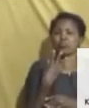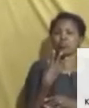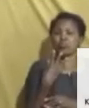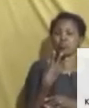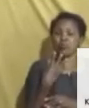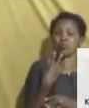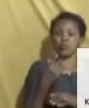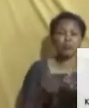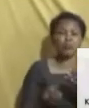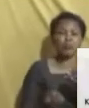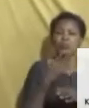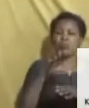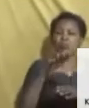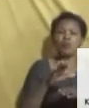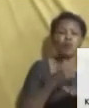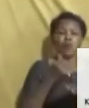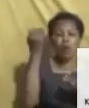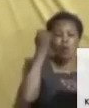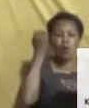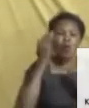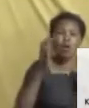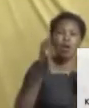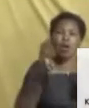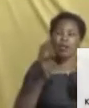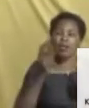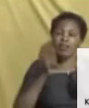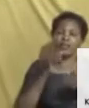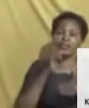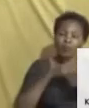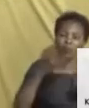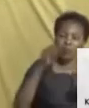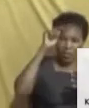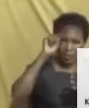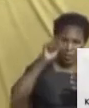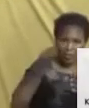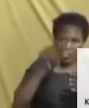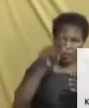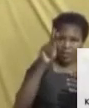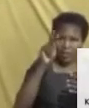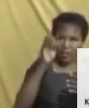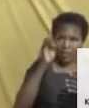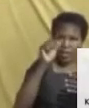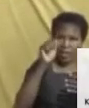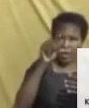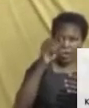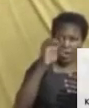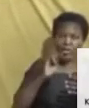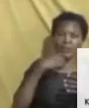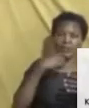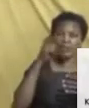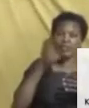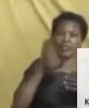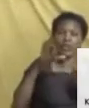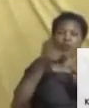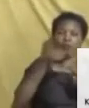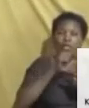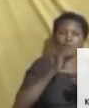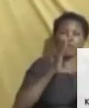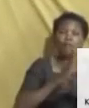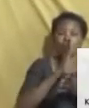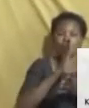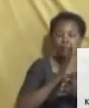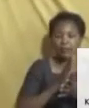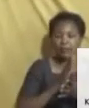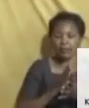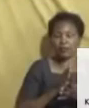nowhere. That is what Justice Kiage says. Those are alternative facts and misrepresentations